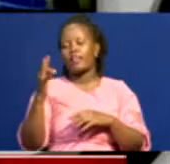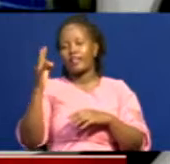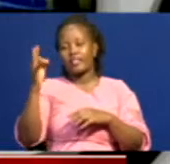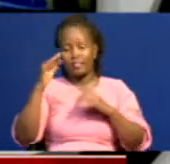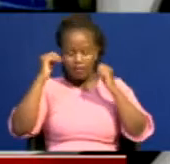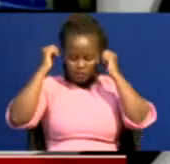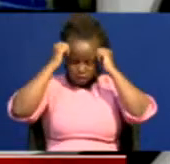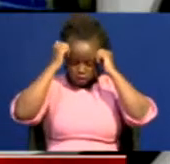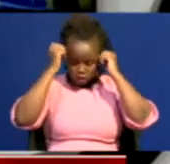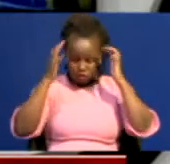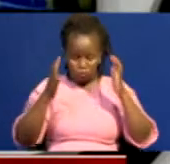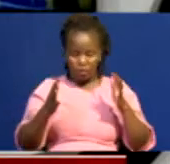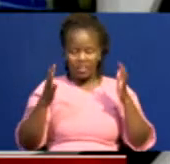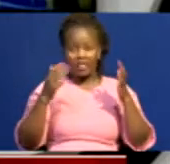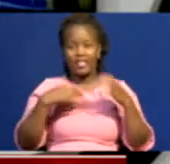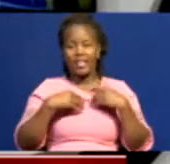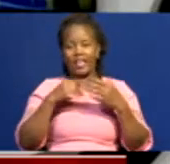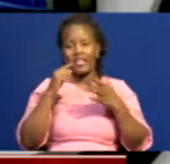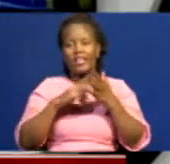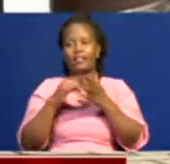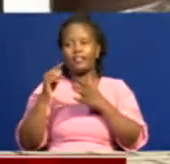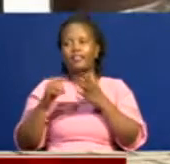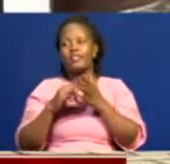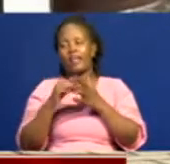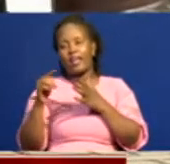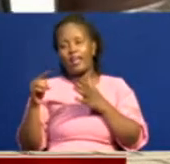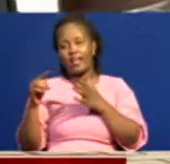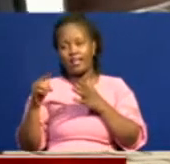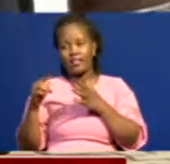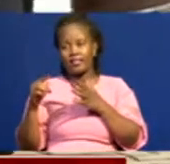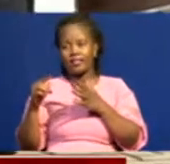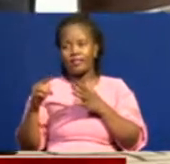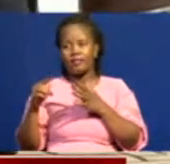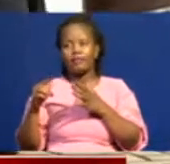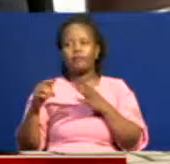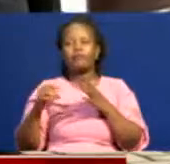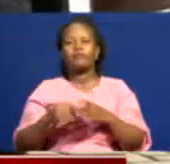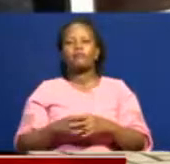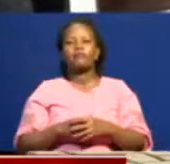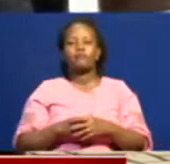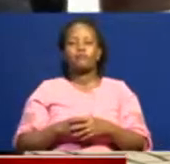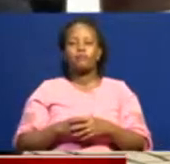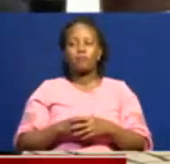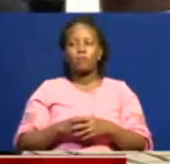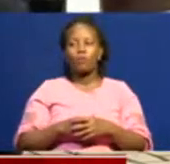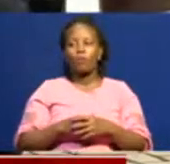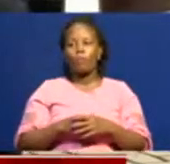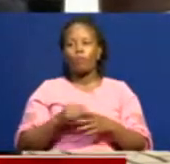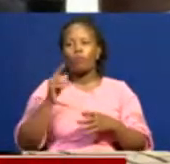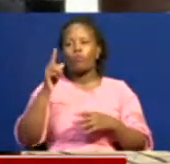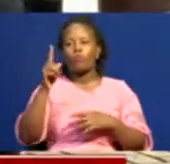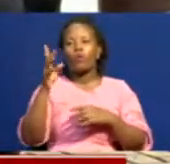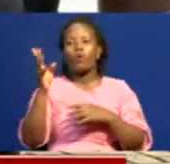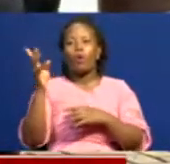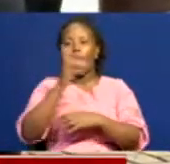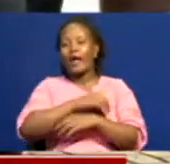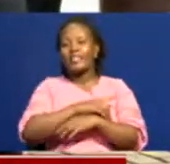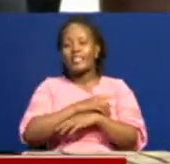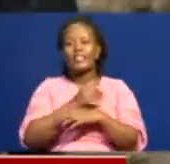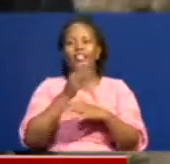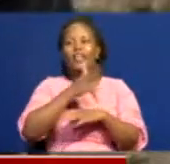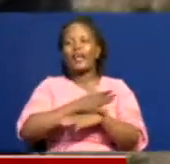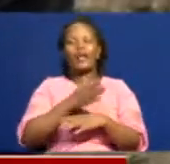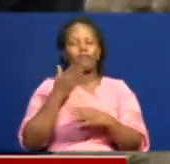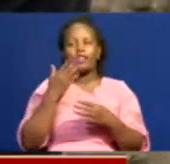across the country had errors. A day after displaced candidates and parents